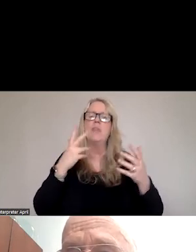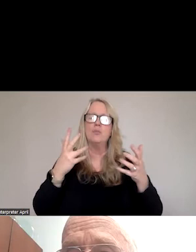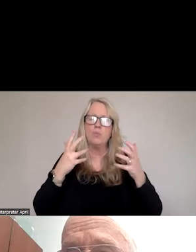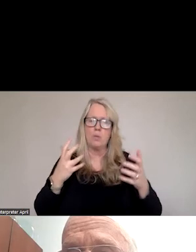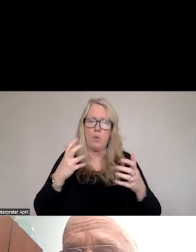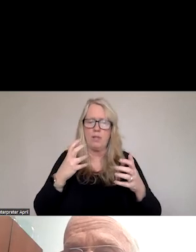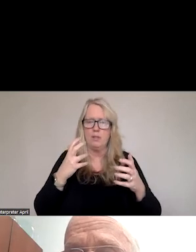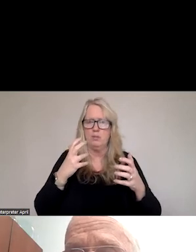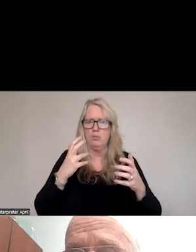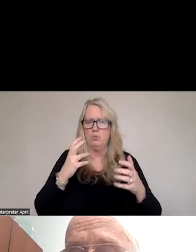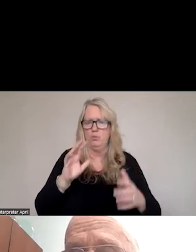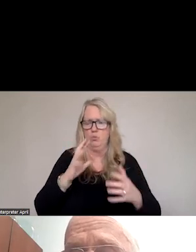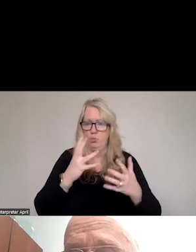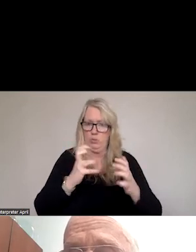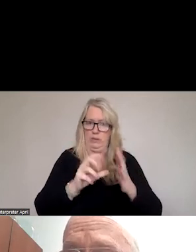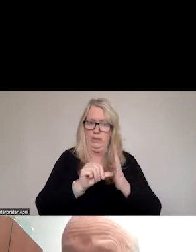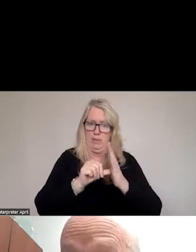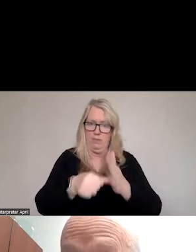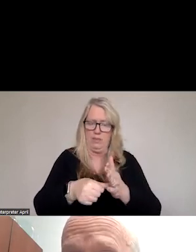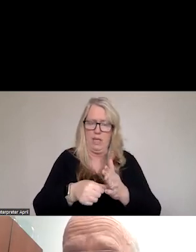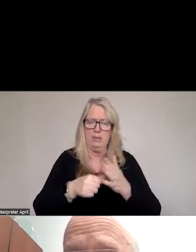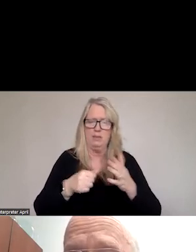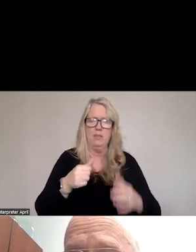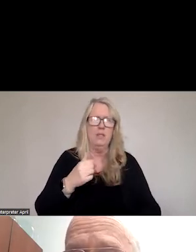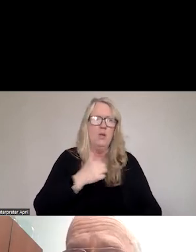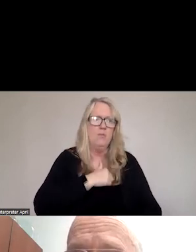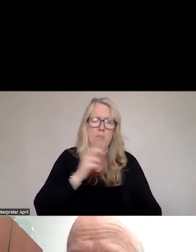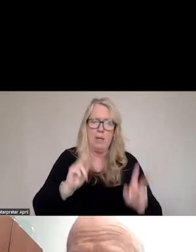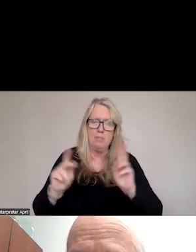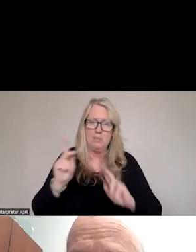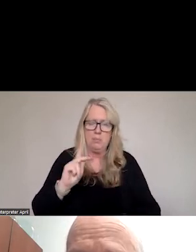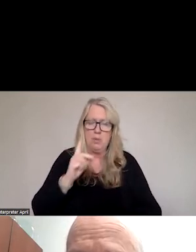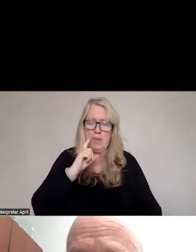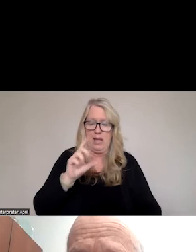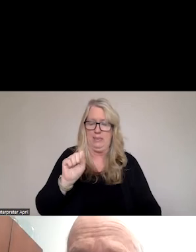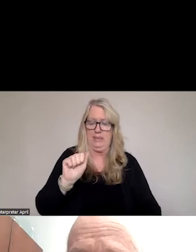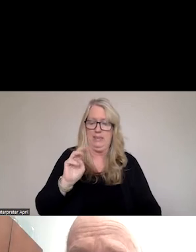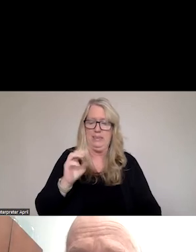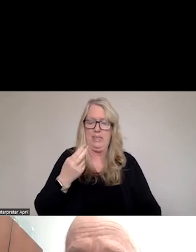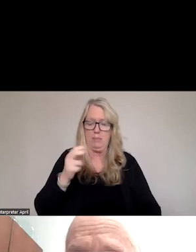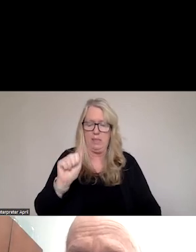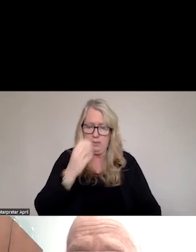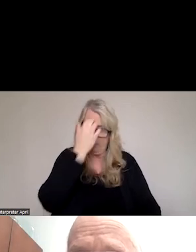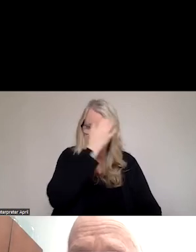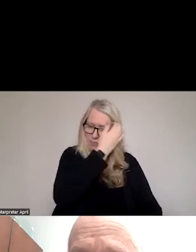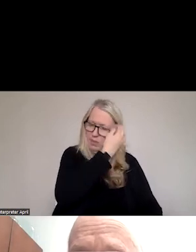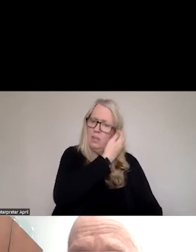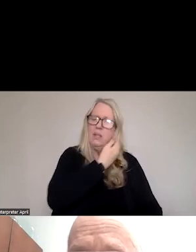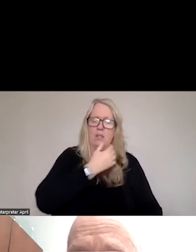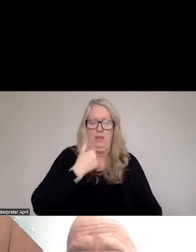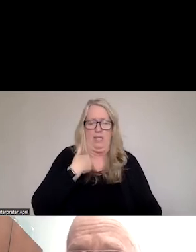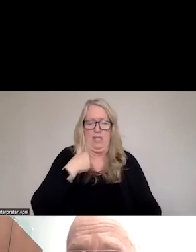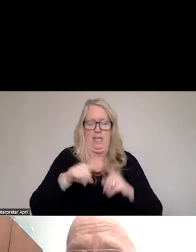to to emphasize, and to remind people that SAMHSA has a team that works on campus suicide